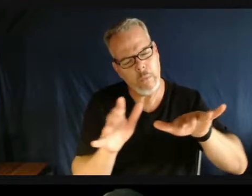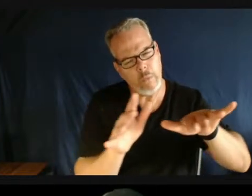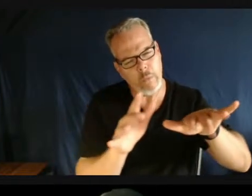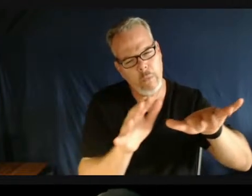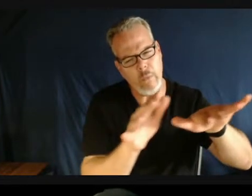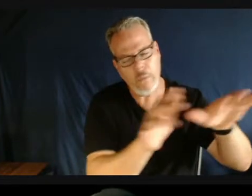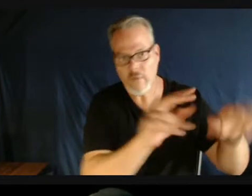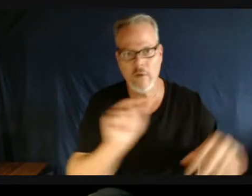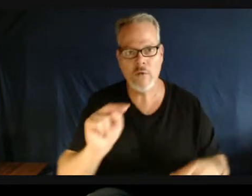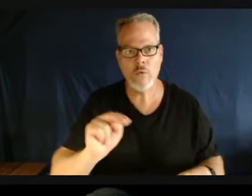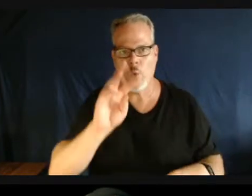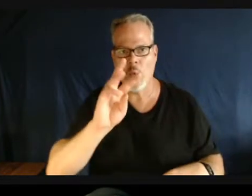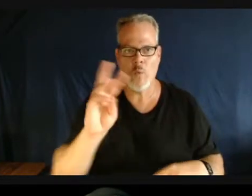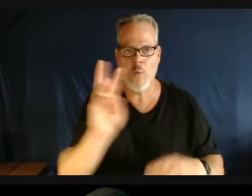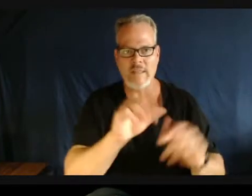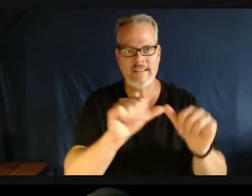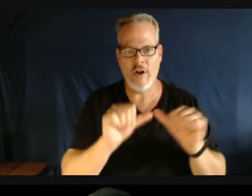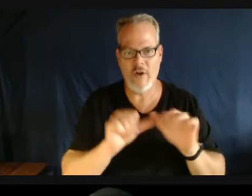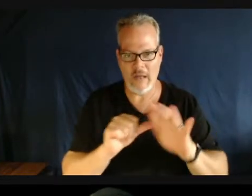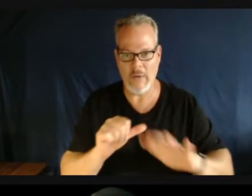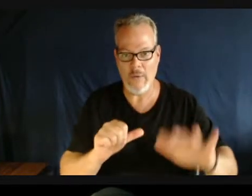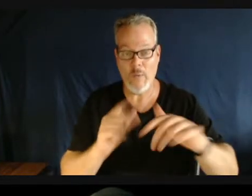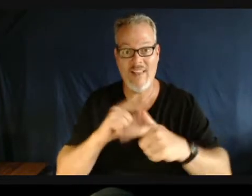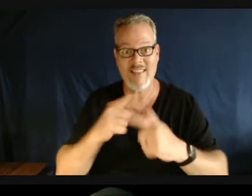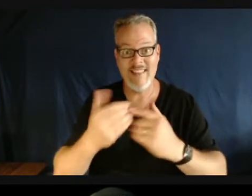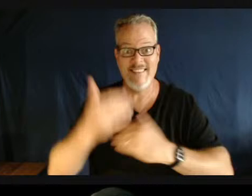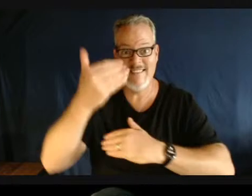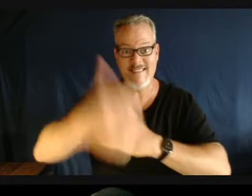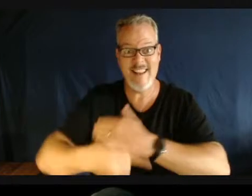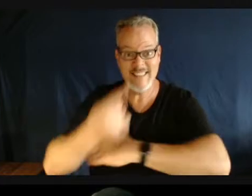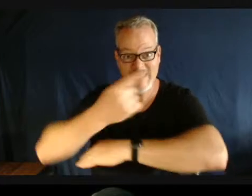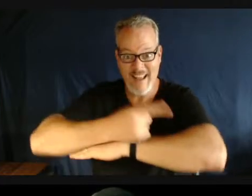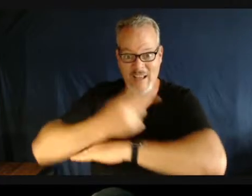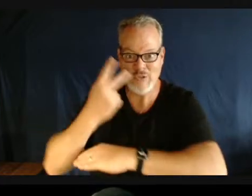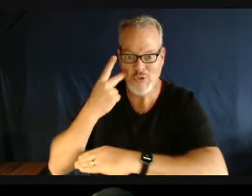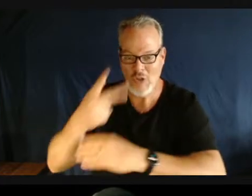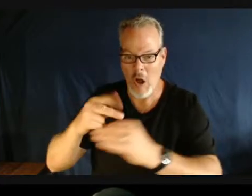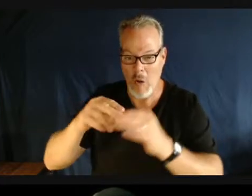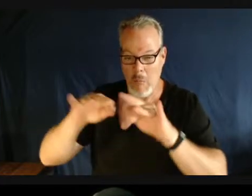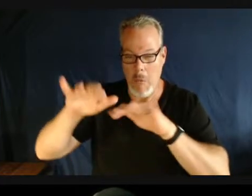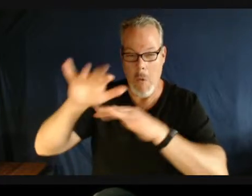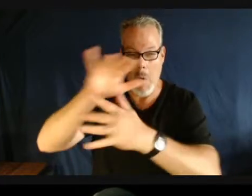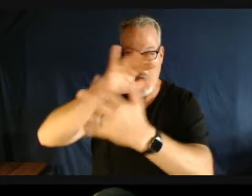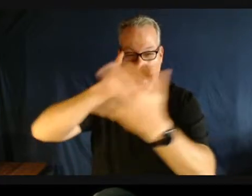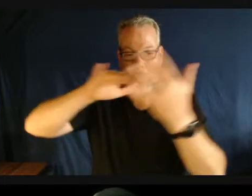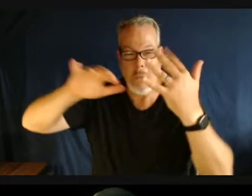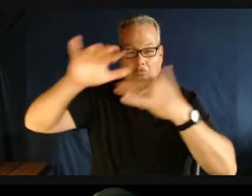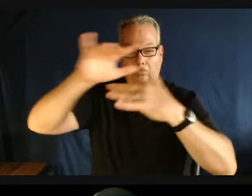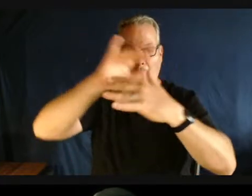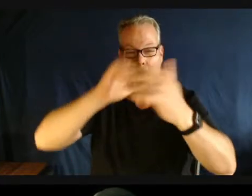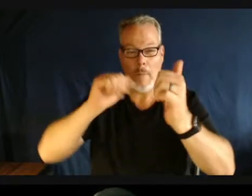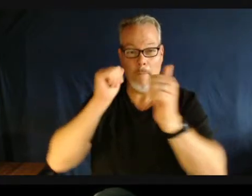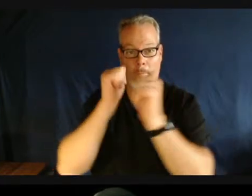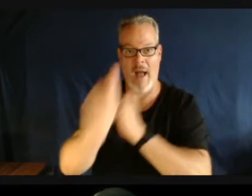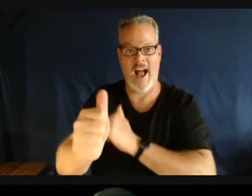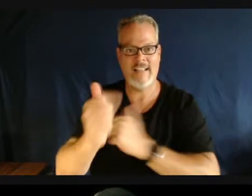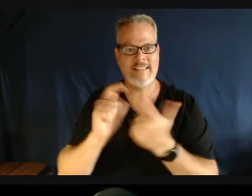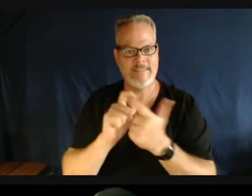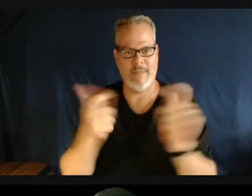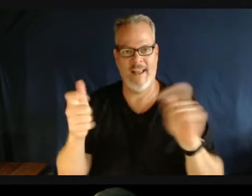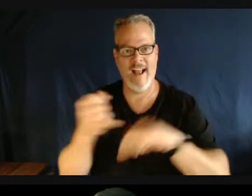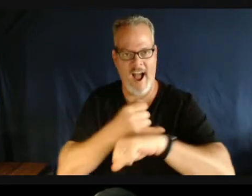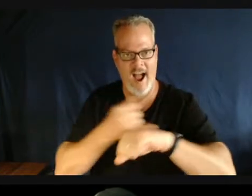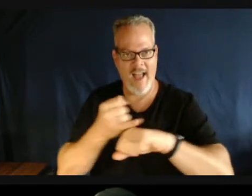island. And then the following day, a larger emission with a fountaining phase that spreads further beyond Hawaii